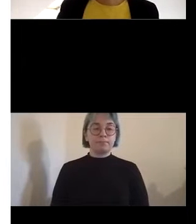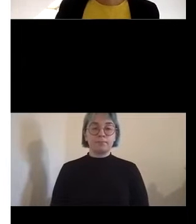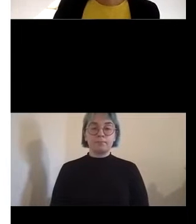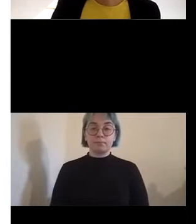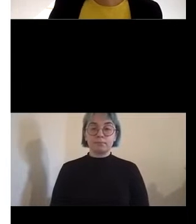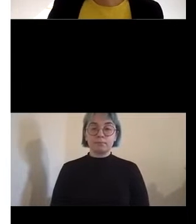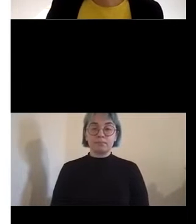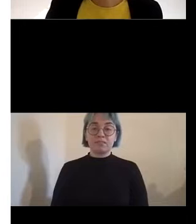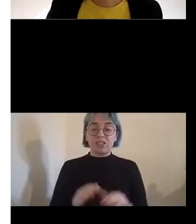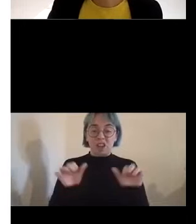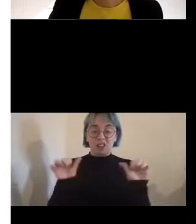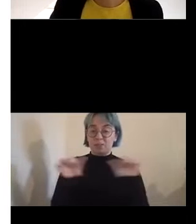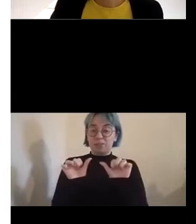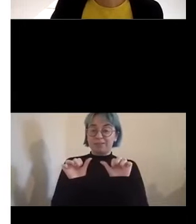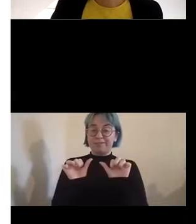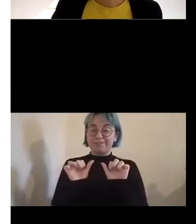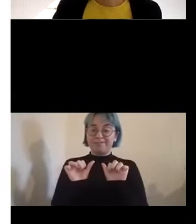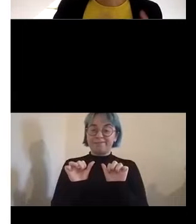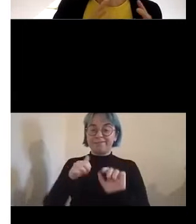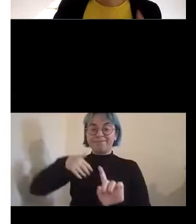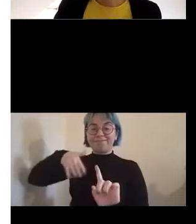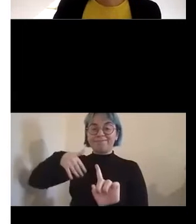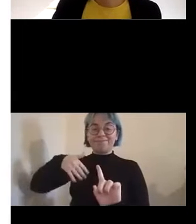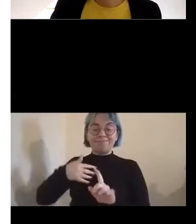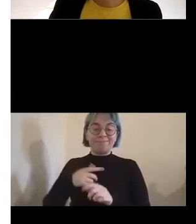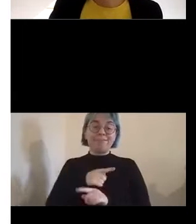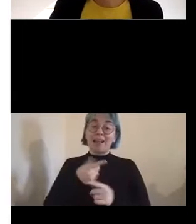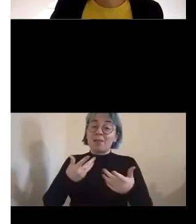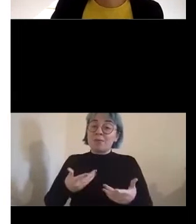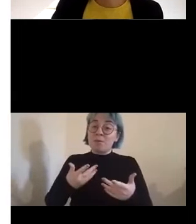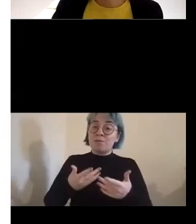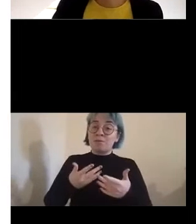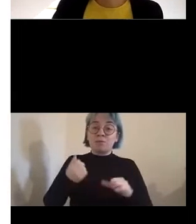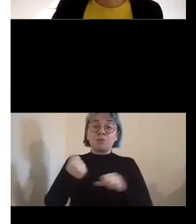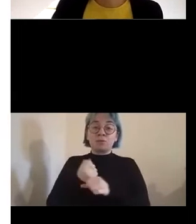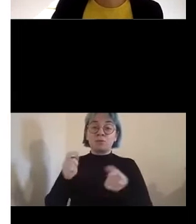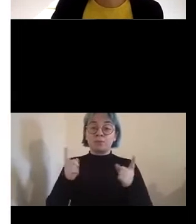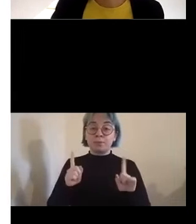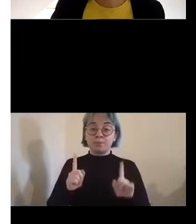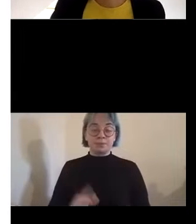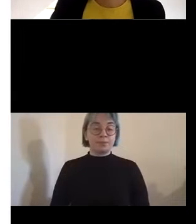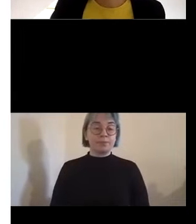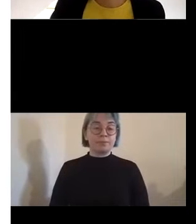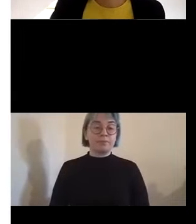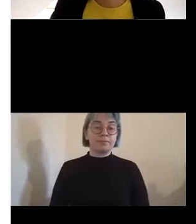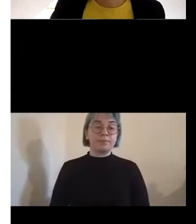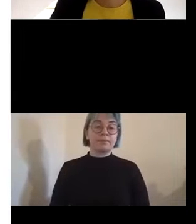So just to give you a bit of a background of what we're currently implementing by the Europe program